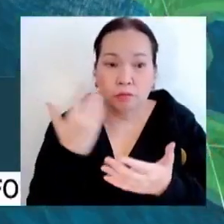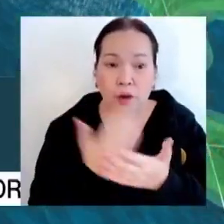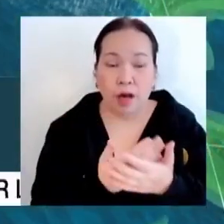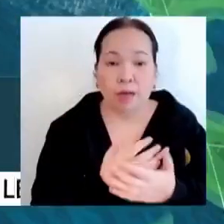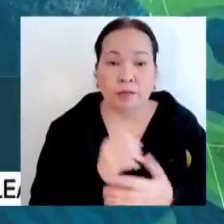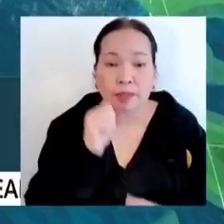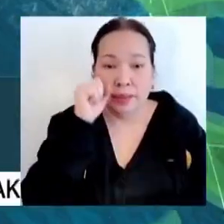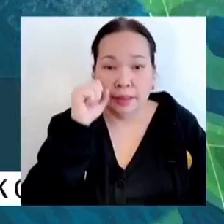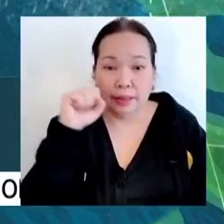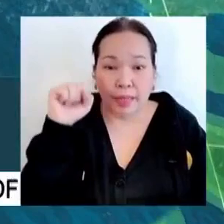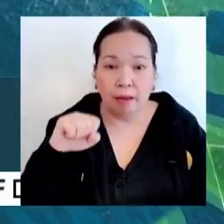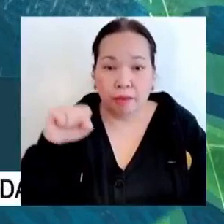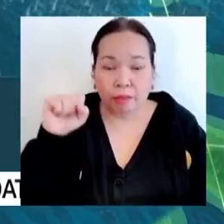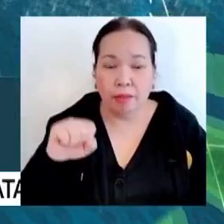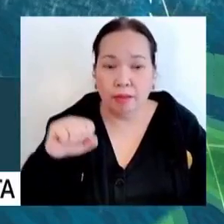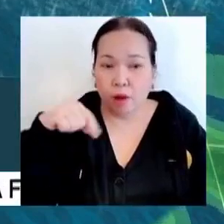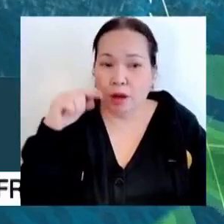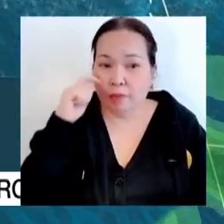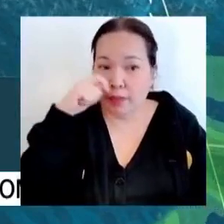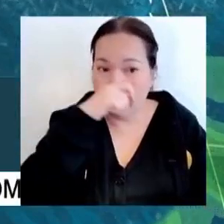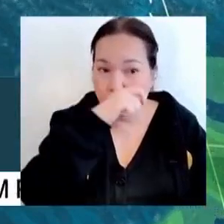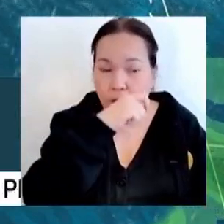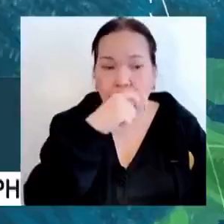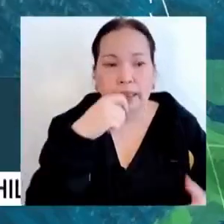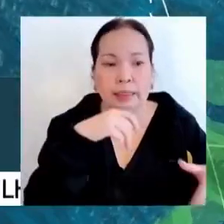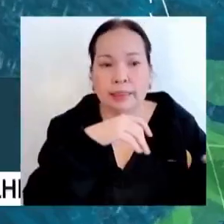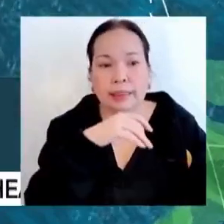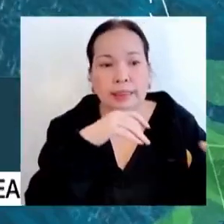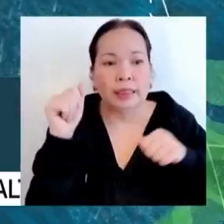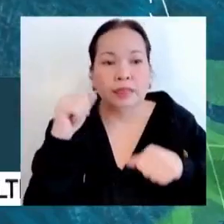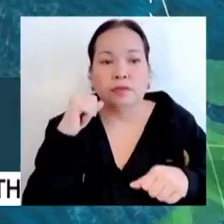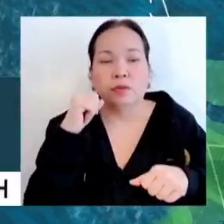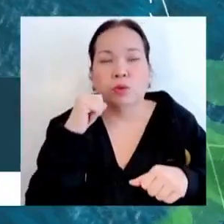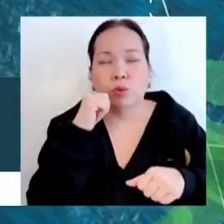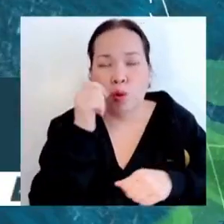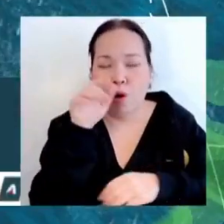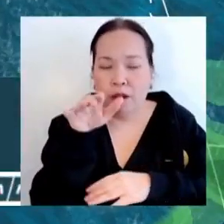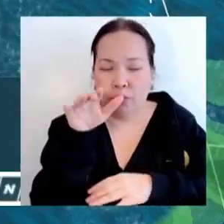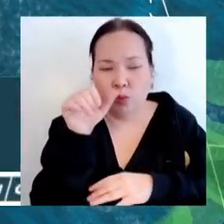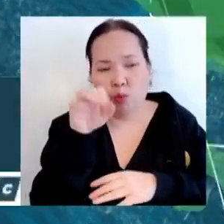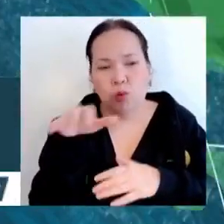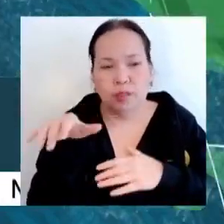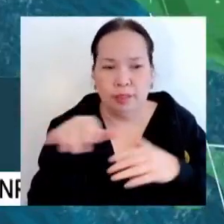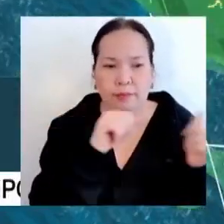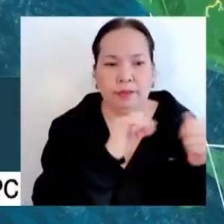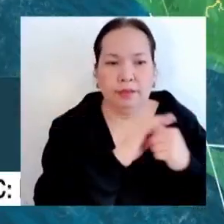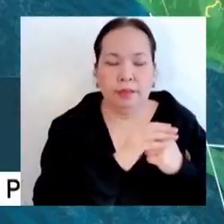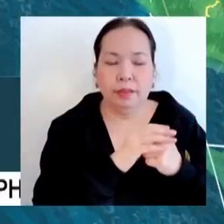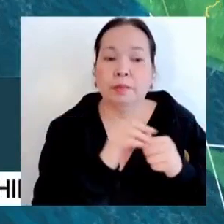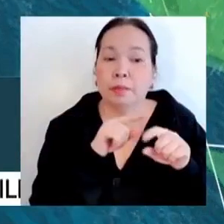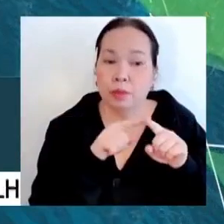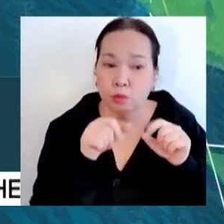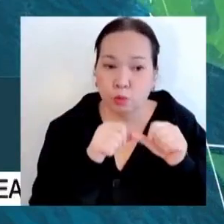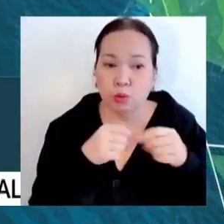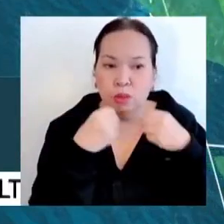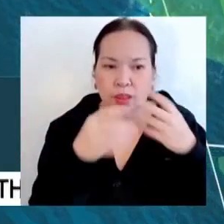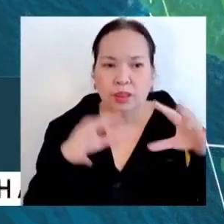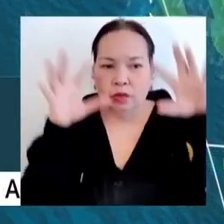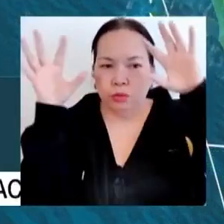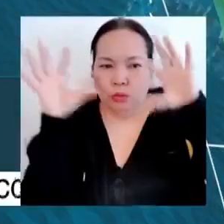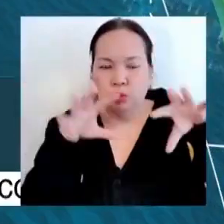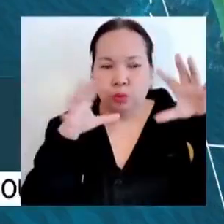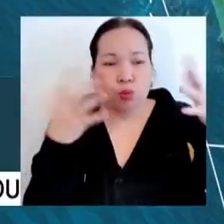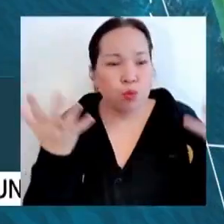tomorrow morning and will be out of the Philippine area of responsibility in the afternoon or evening. It will continue to bring rains over extreme northern